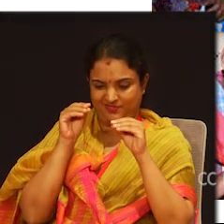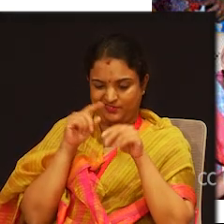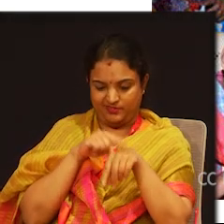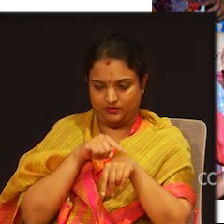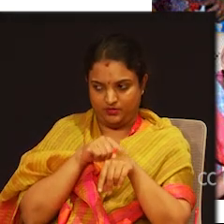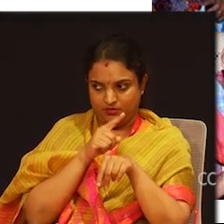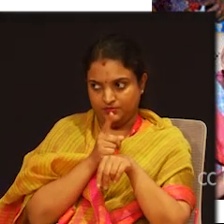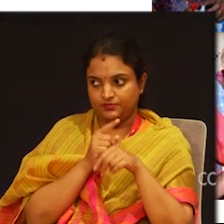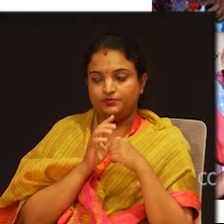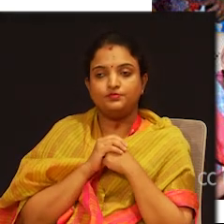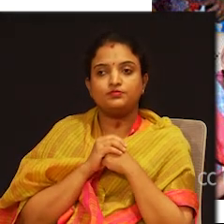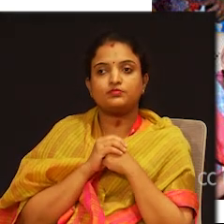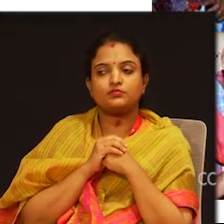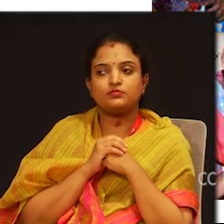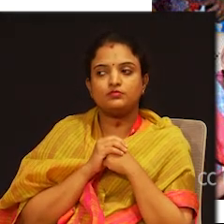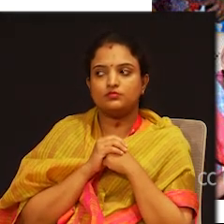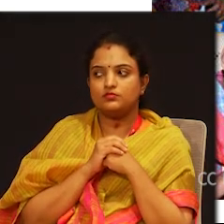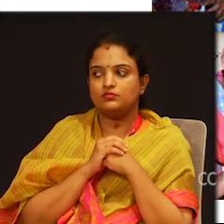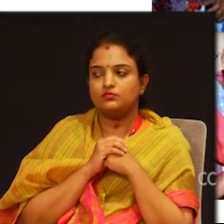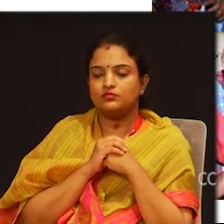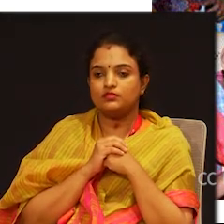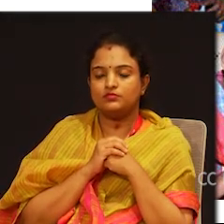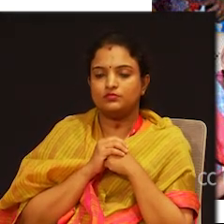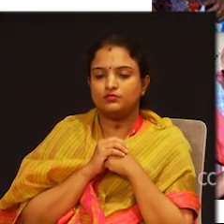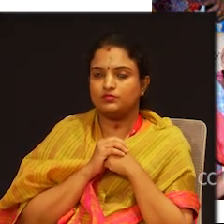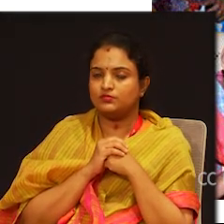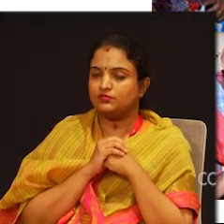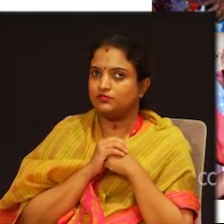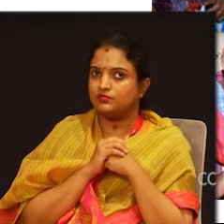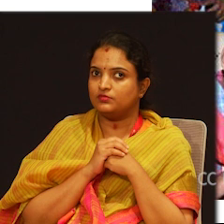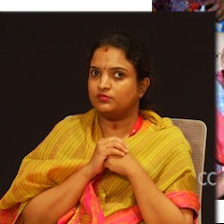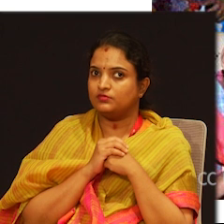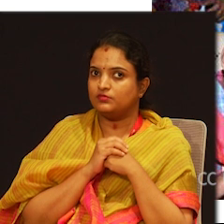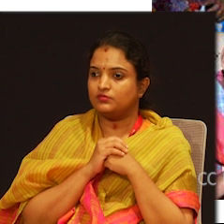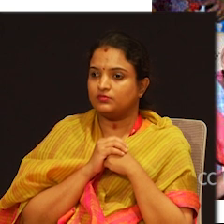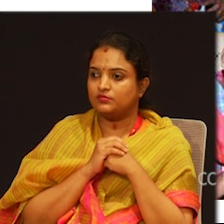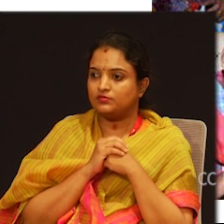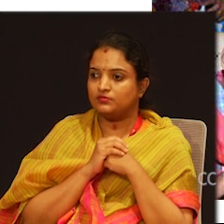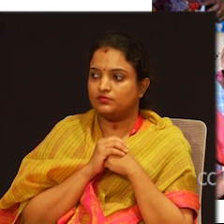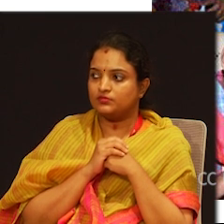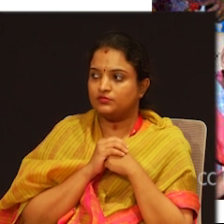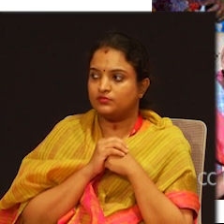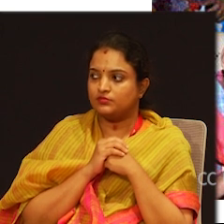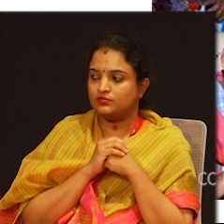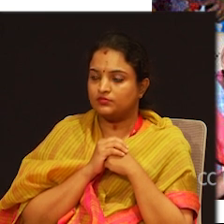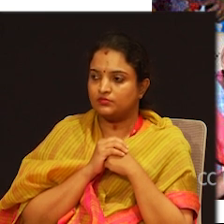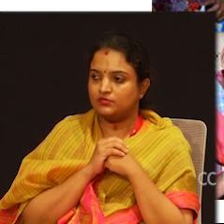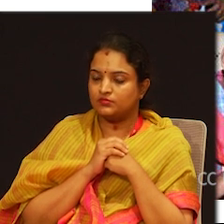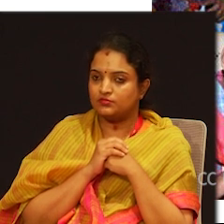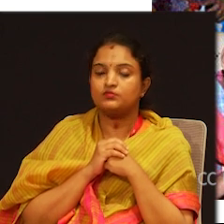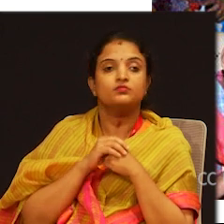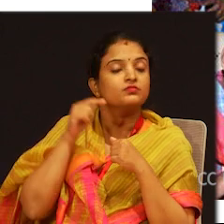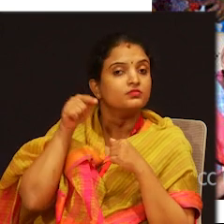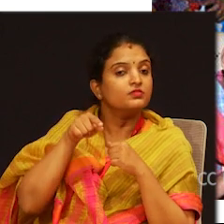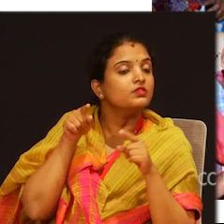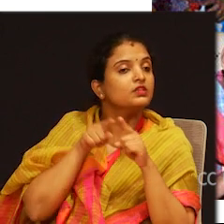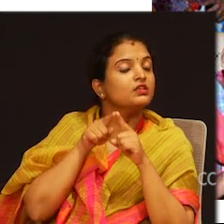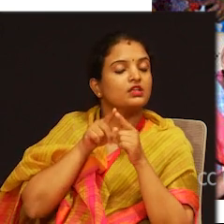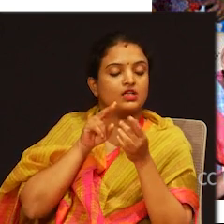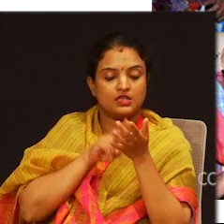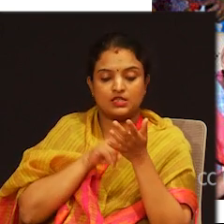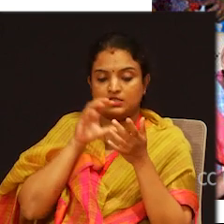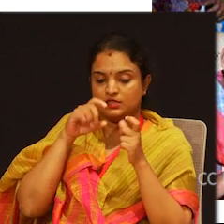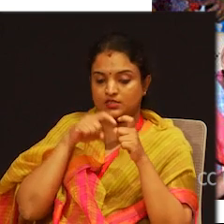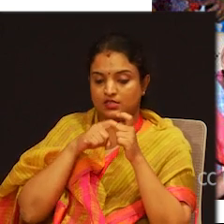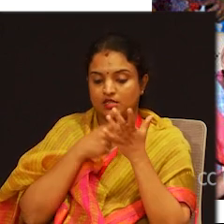the 10 minutes, 2 or 3 important initiatives that we tried our hand at in NCERT, which helped